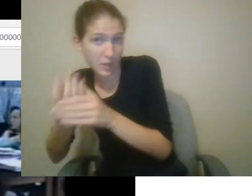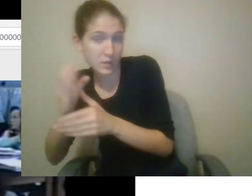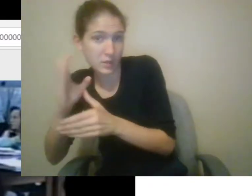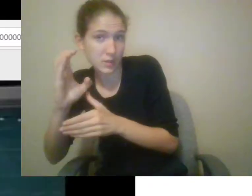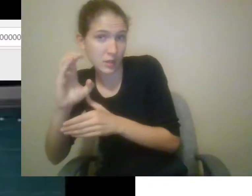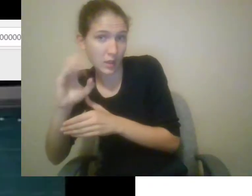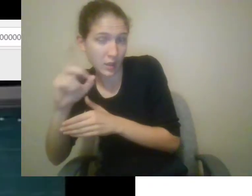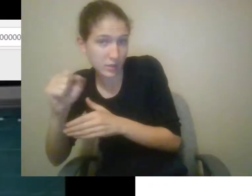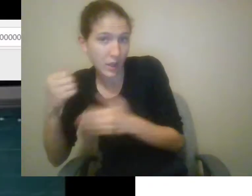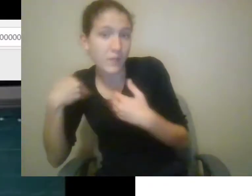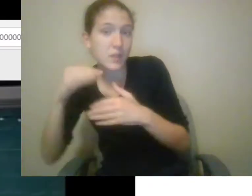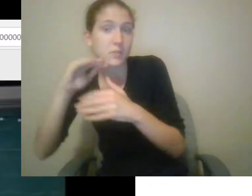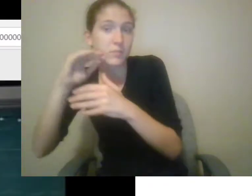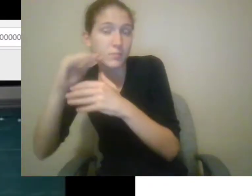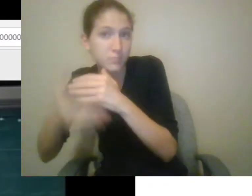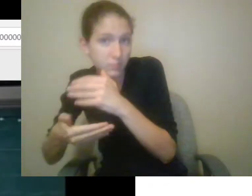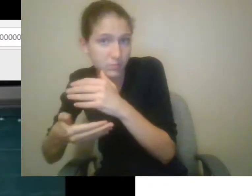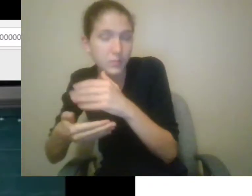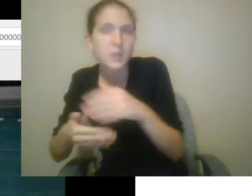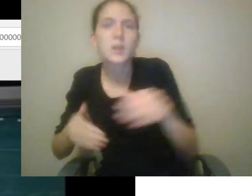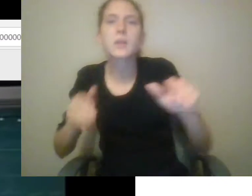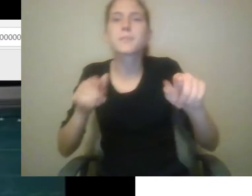All right. Dan, is there a problem?